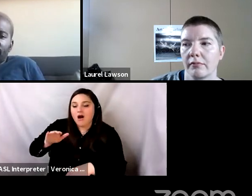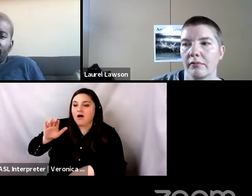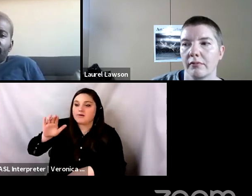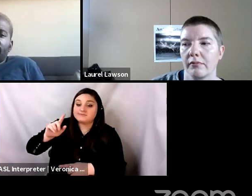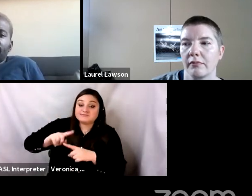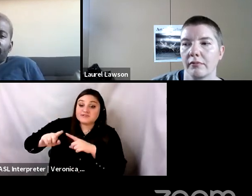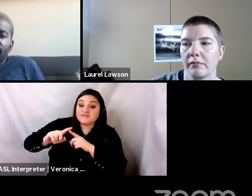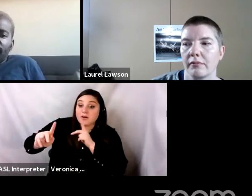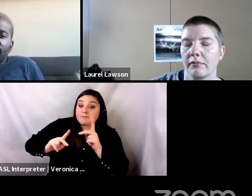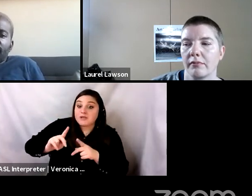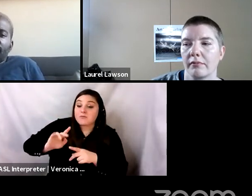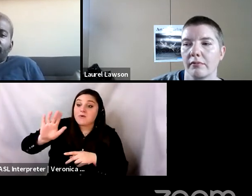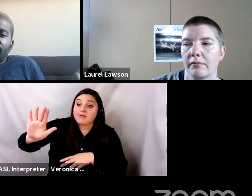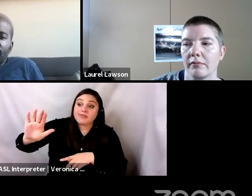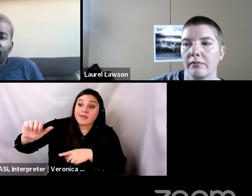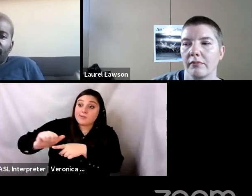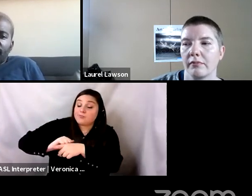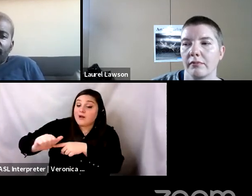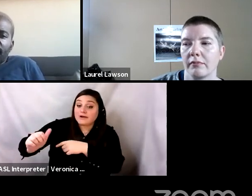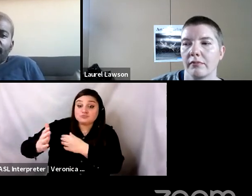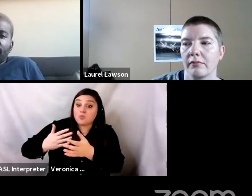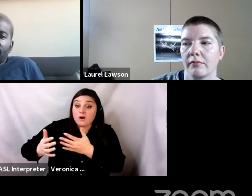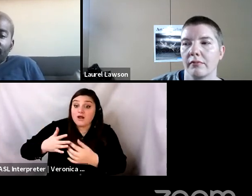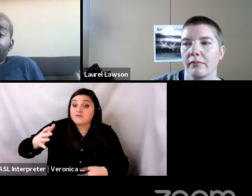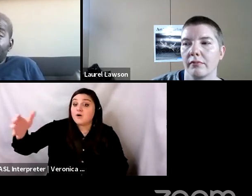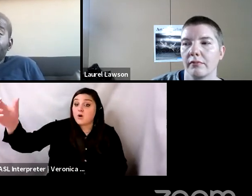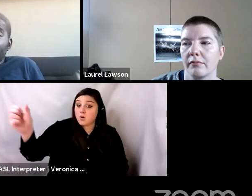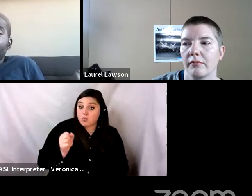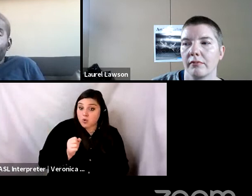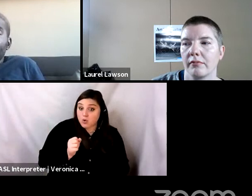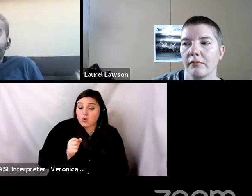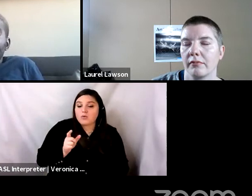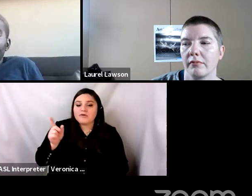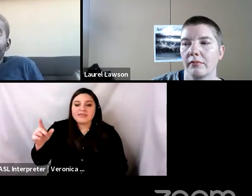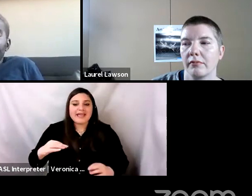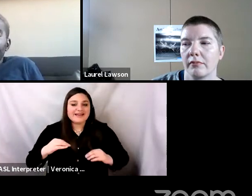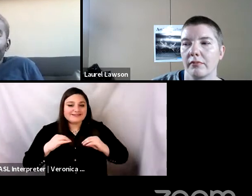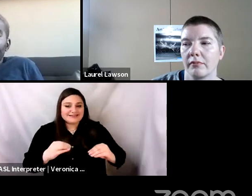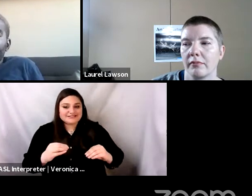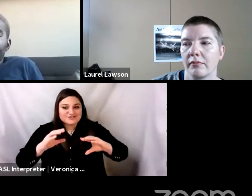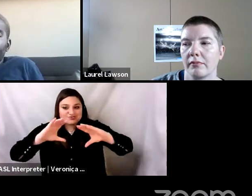and teach a class. And